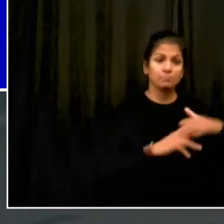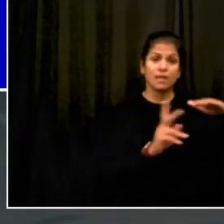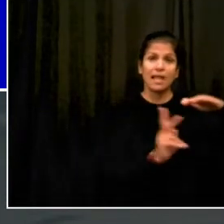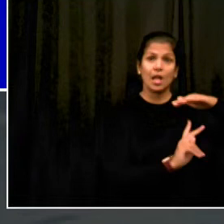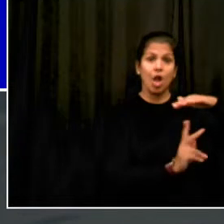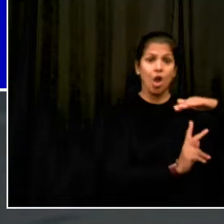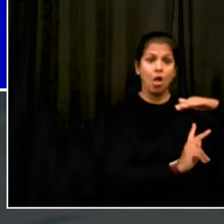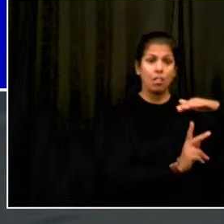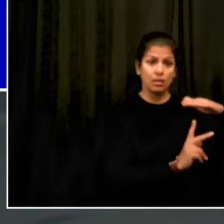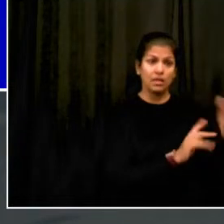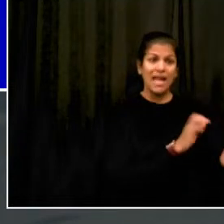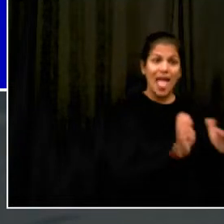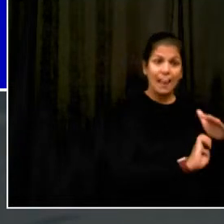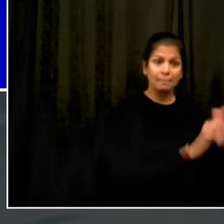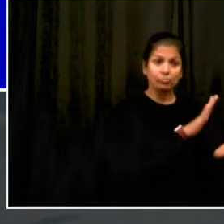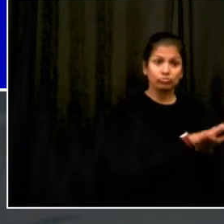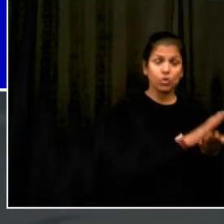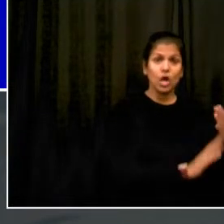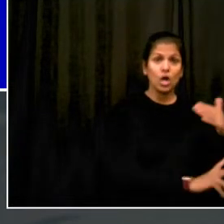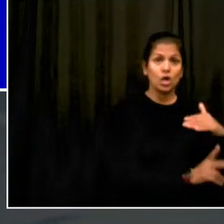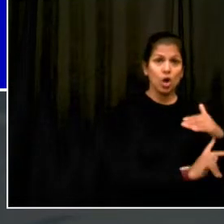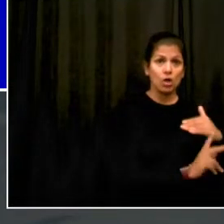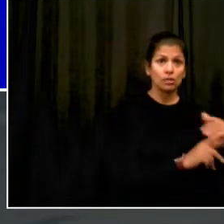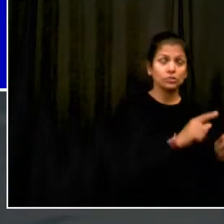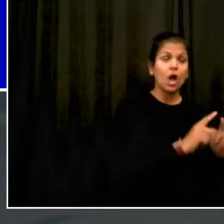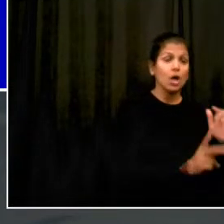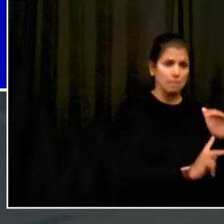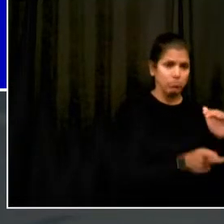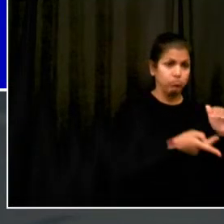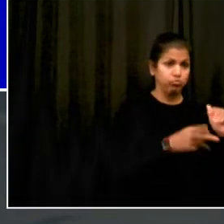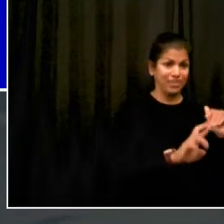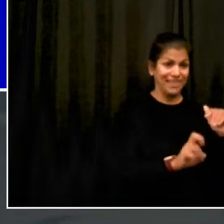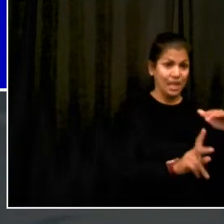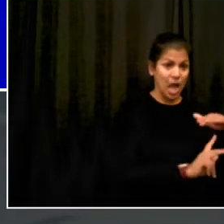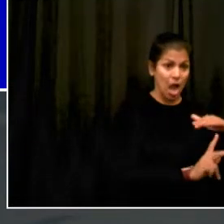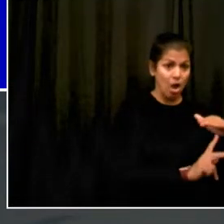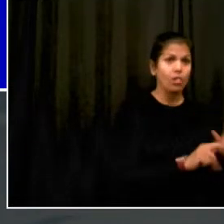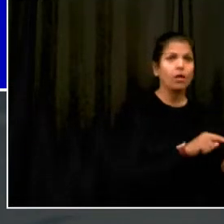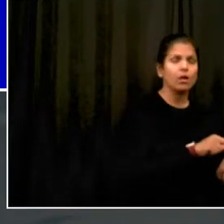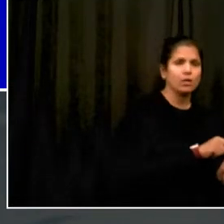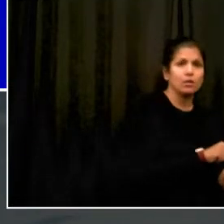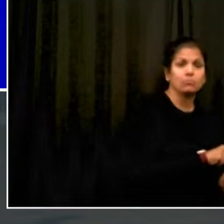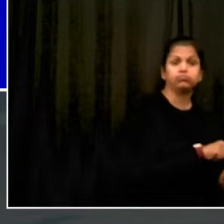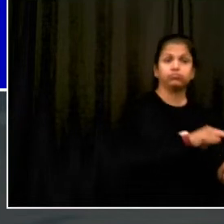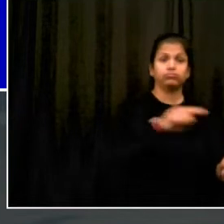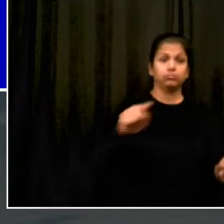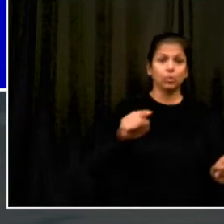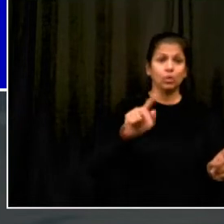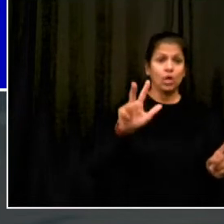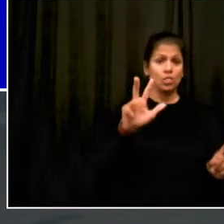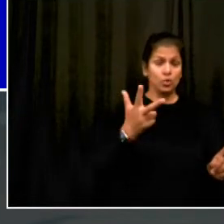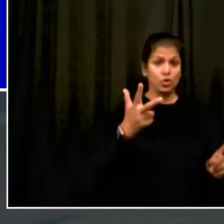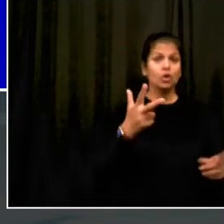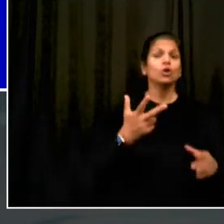pre-K, 3K public school centers. And then later that week, on